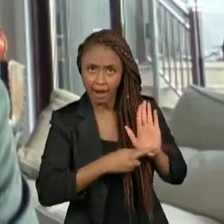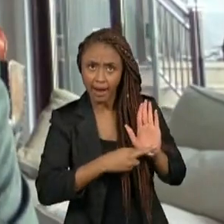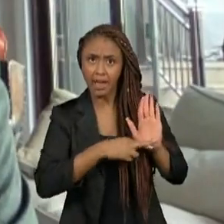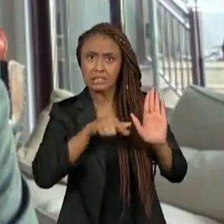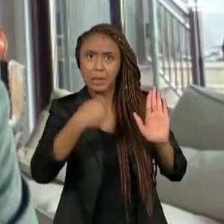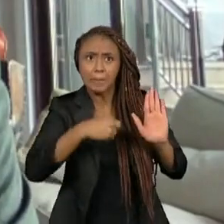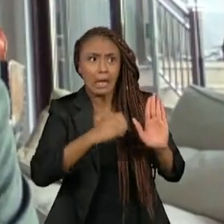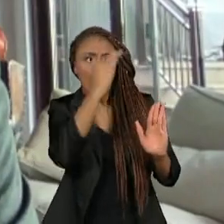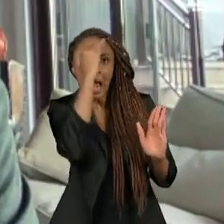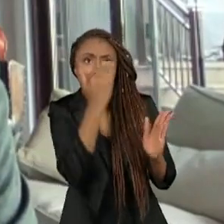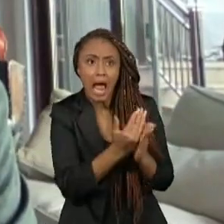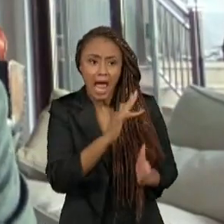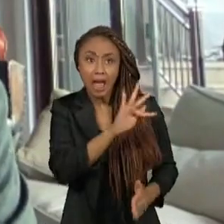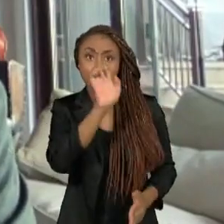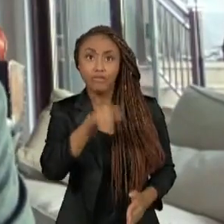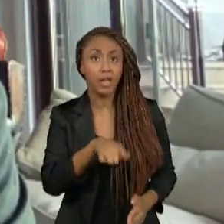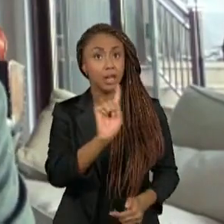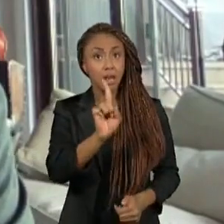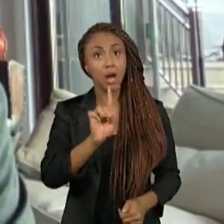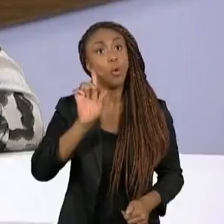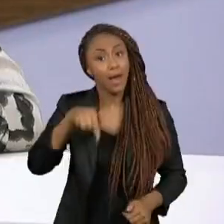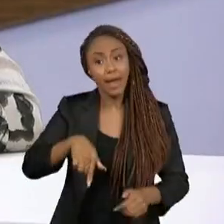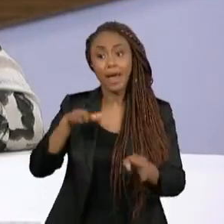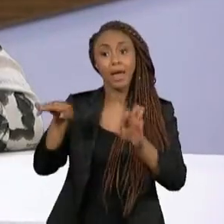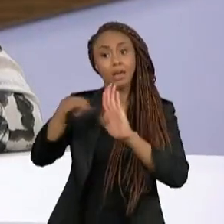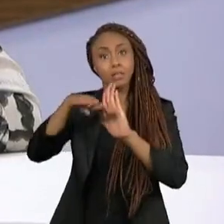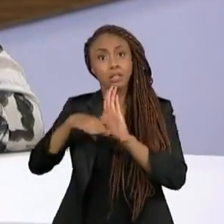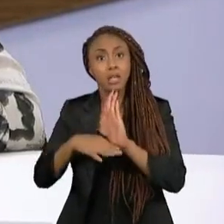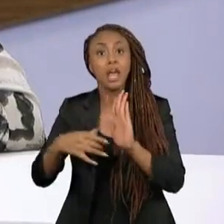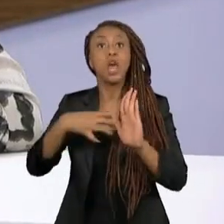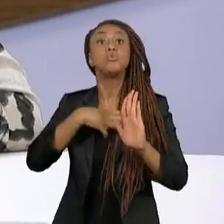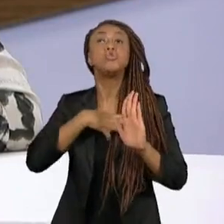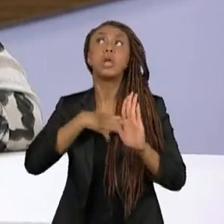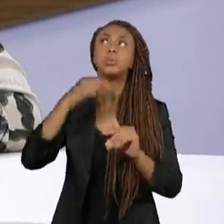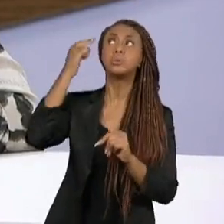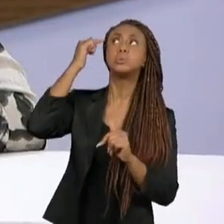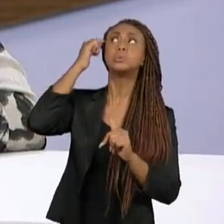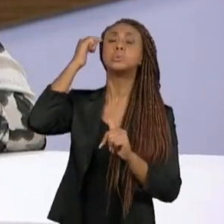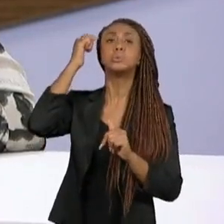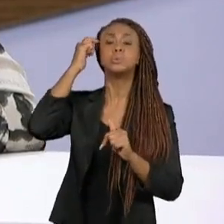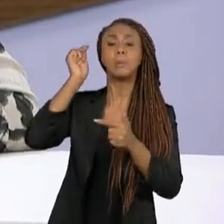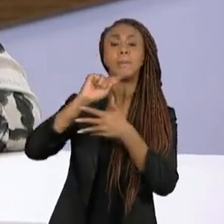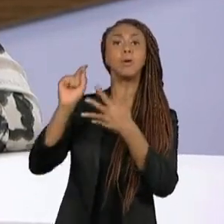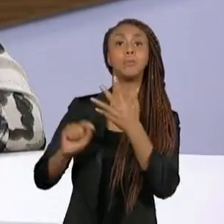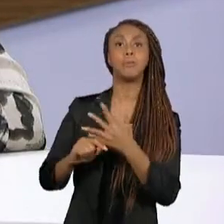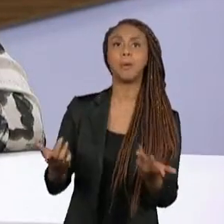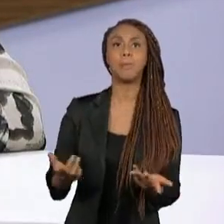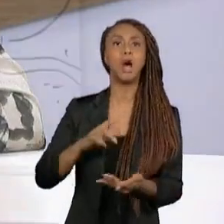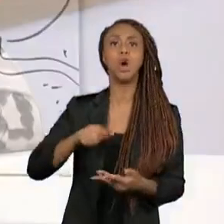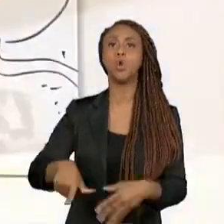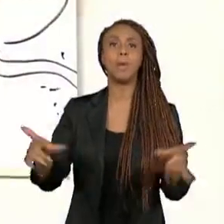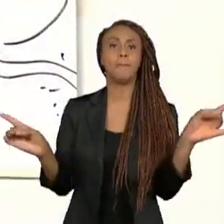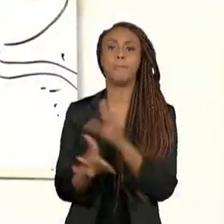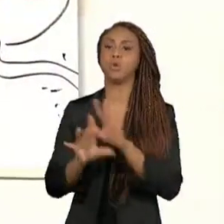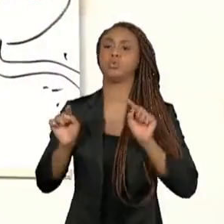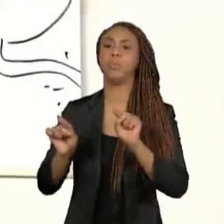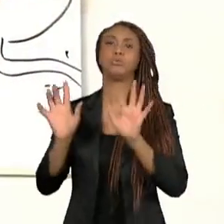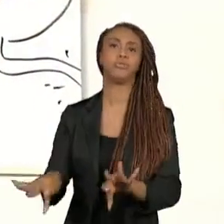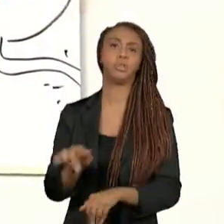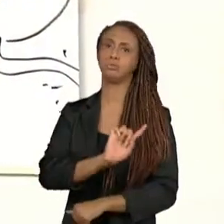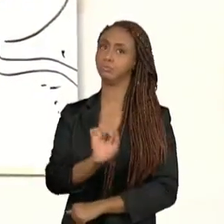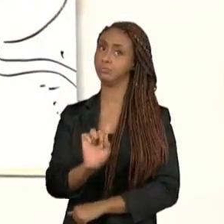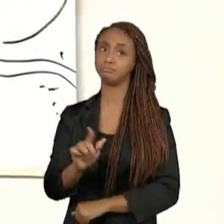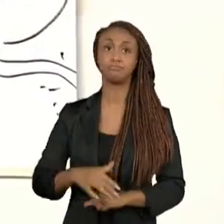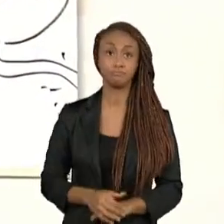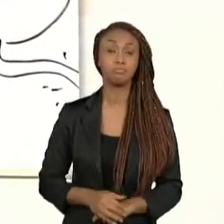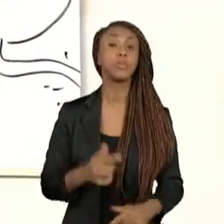in. It's a method, it's a way of testing hypotheses, and it is never settled and final. The problem is that